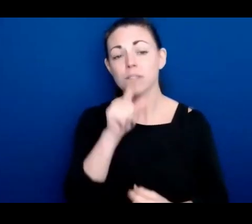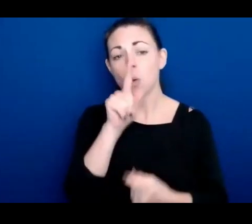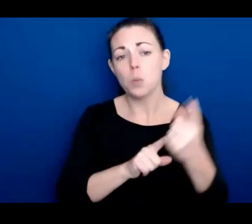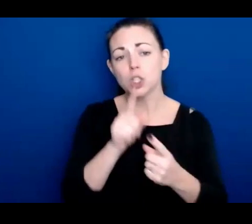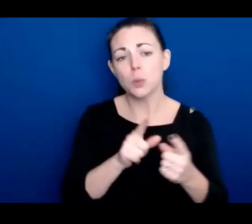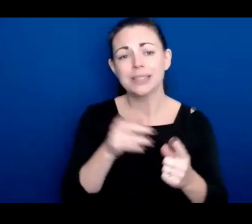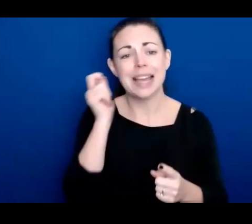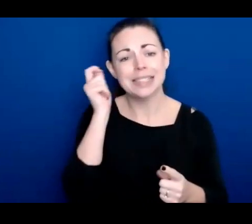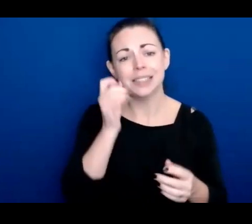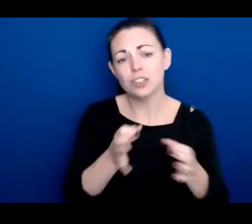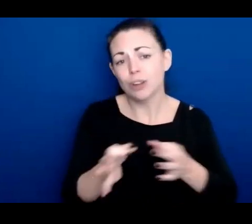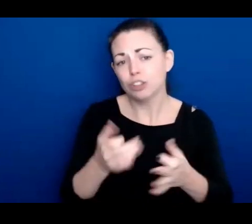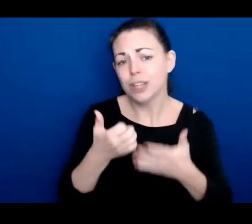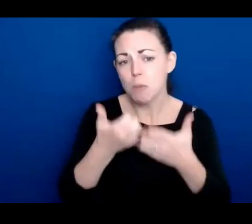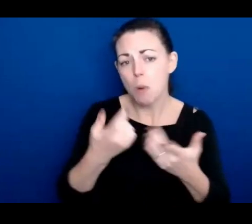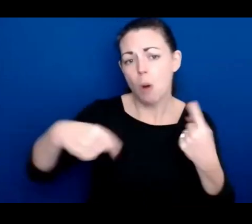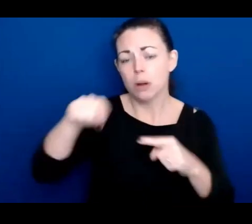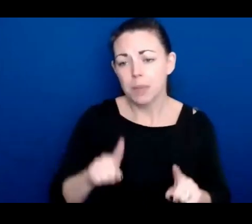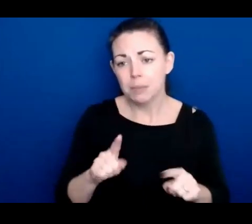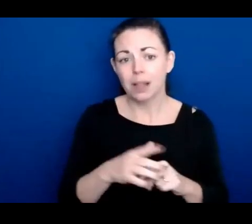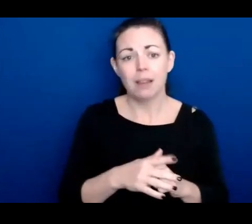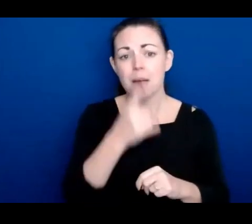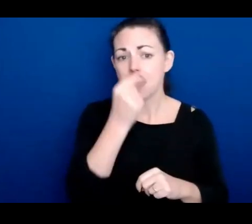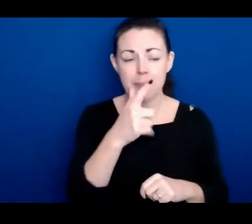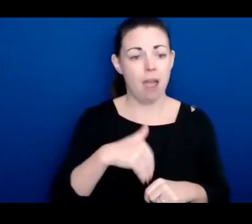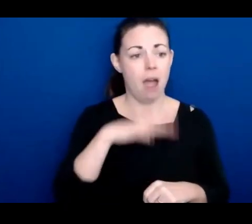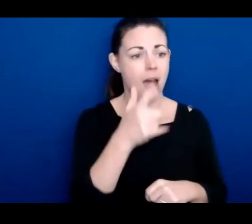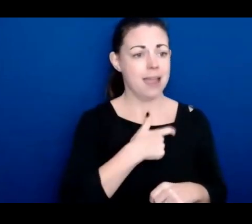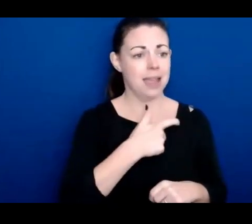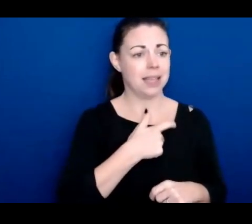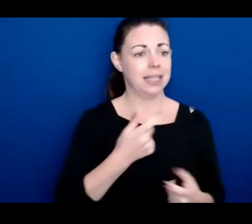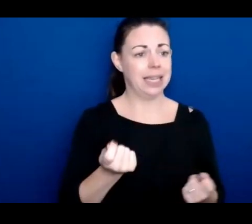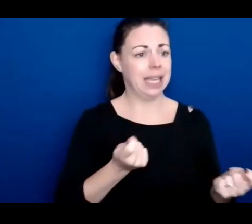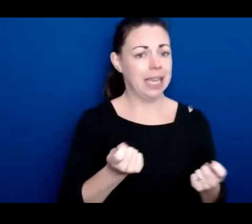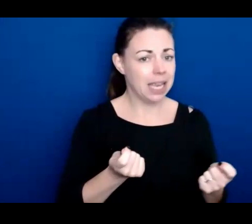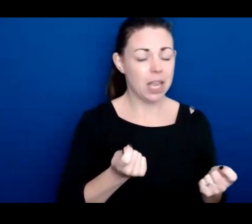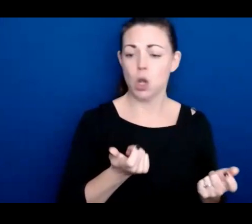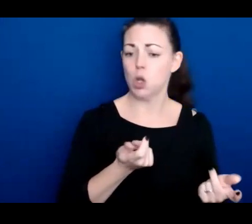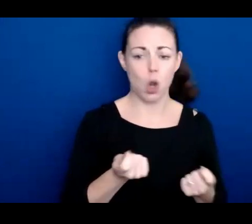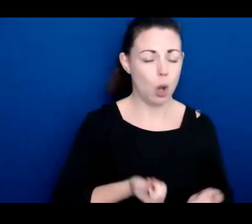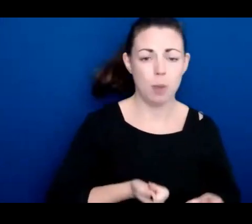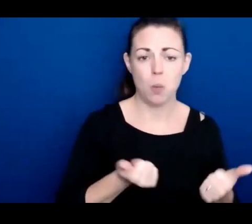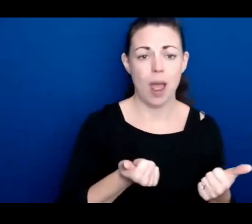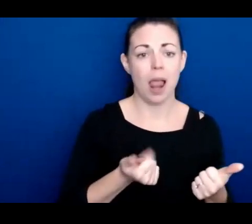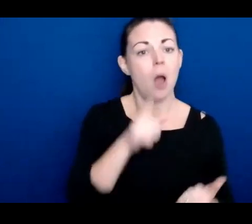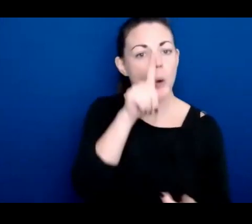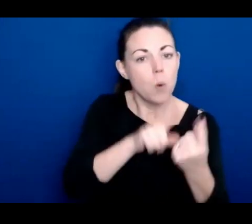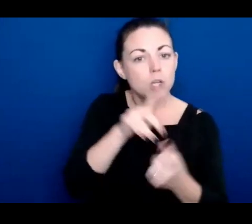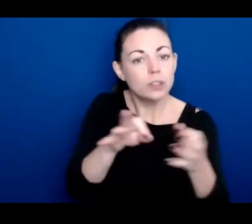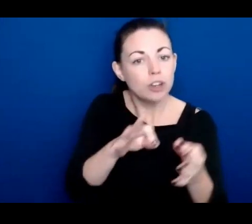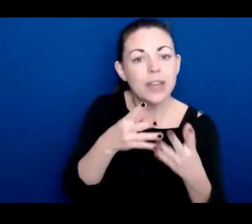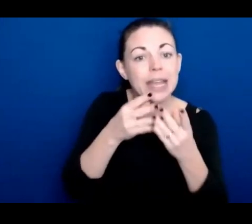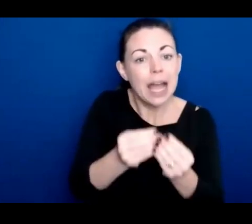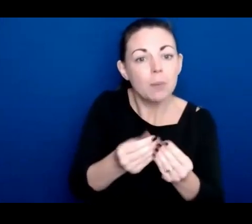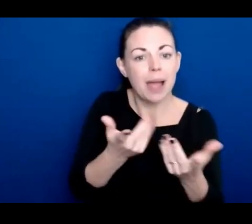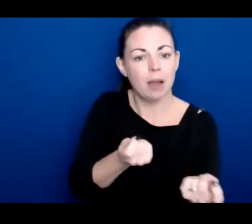We find that where they're getting very high anxiety and not coping with it very well, one-to-one strategies can help. And there's no cure for